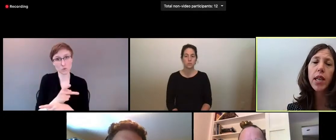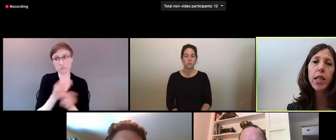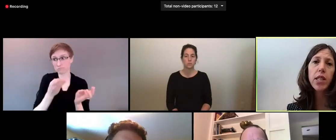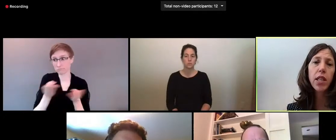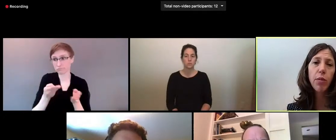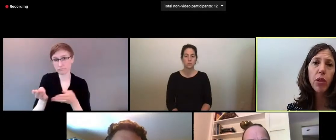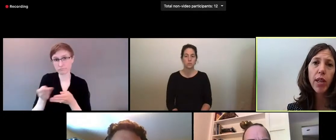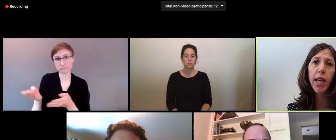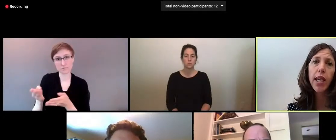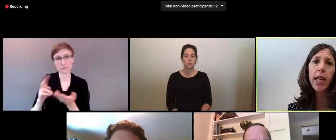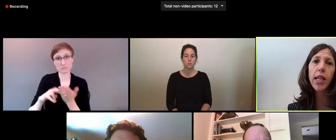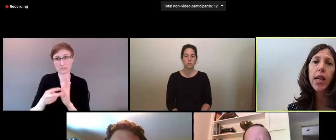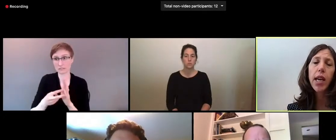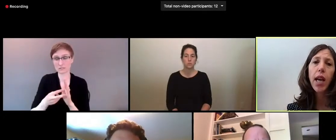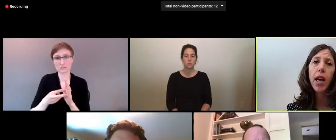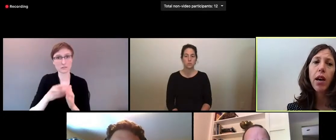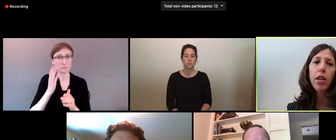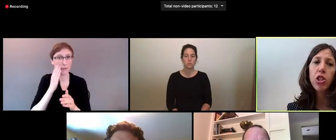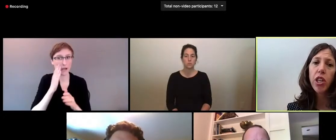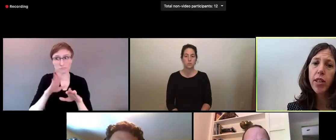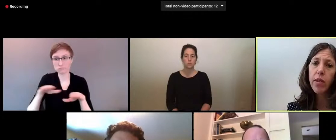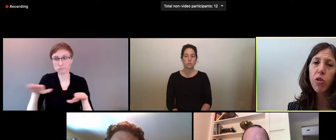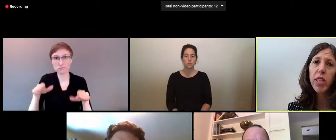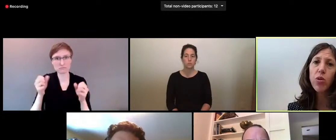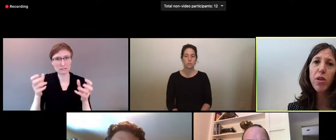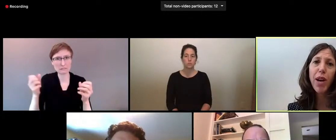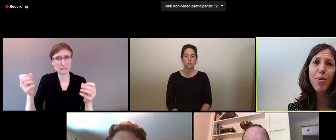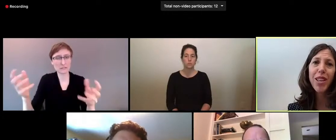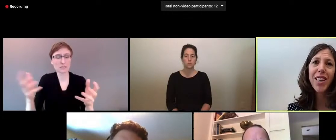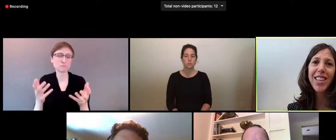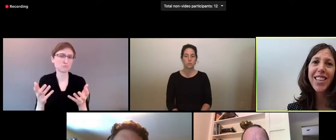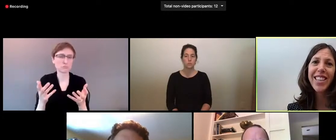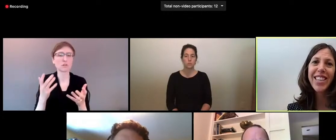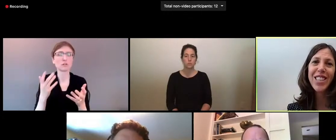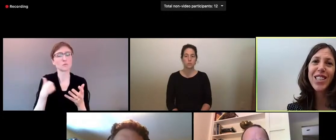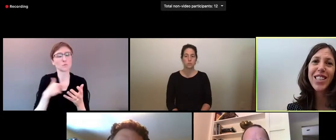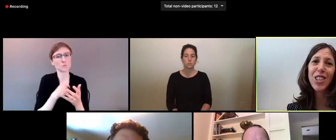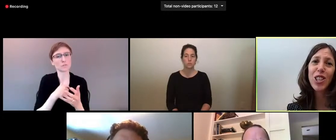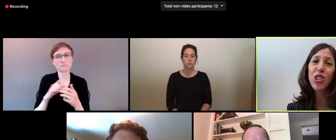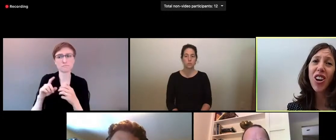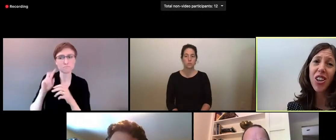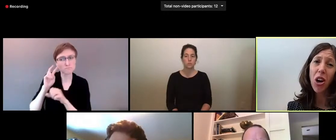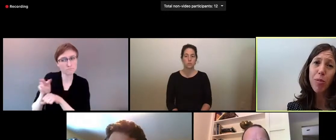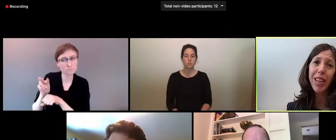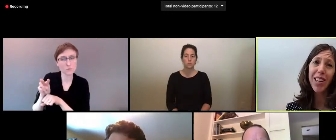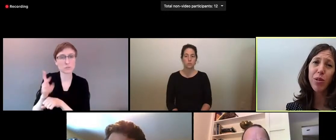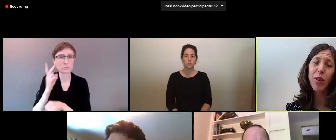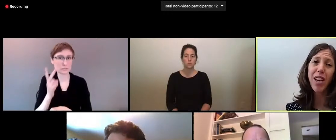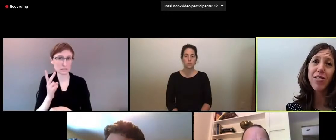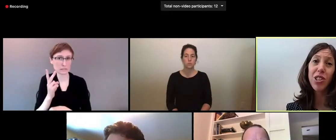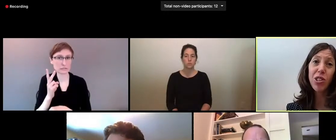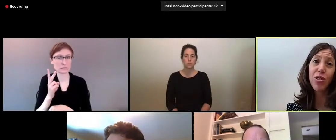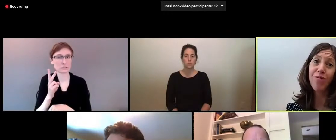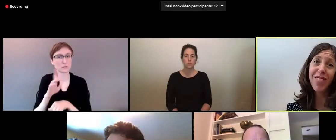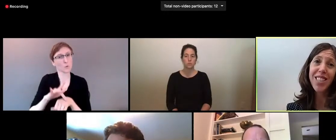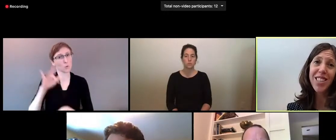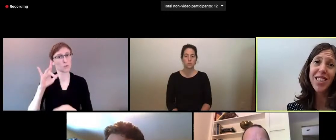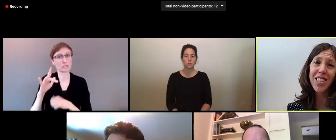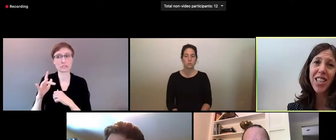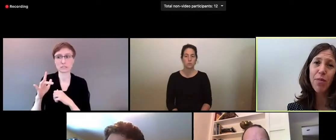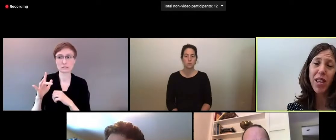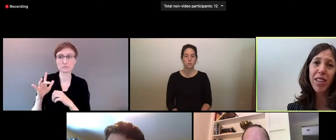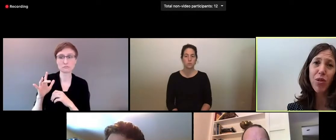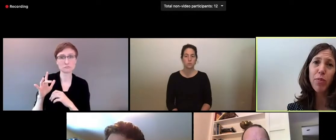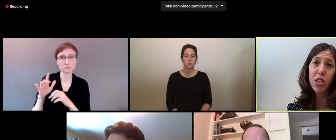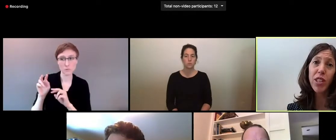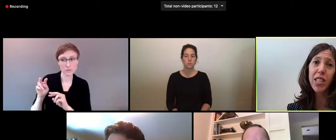those early signs, communicating, sharing information with the public. It's not complicated what we have to do. It's